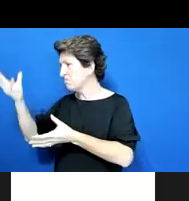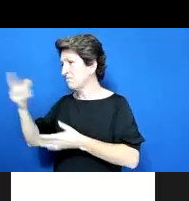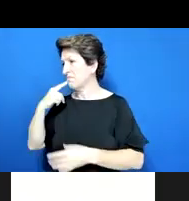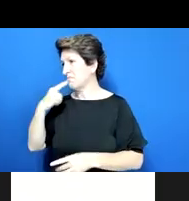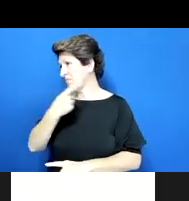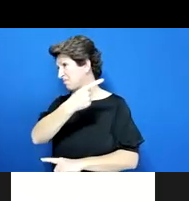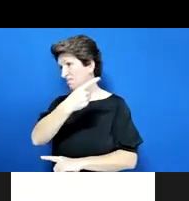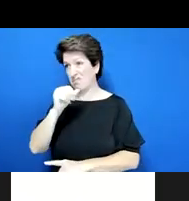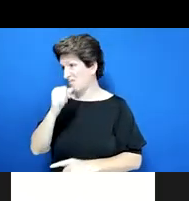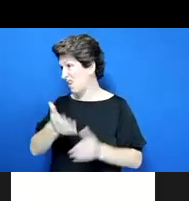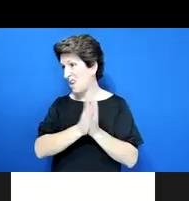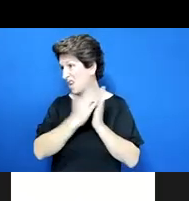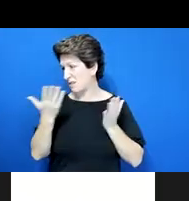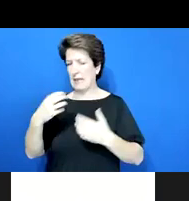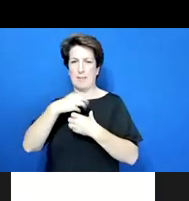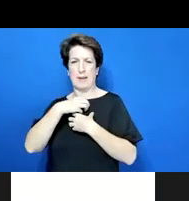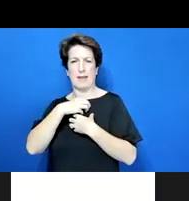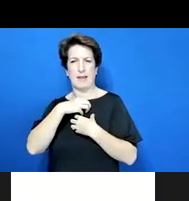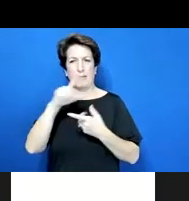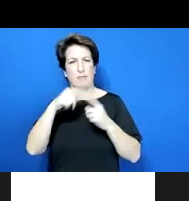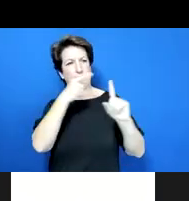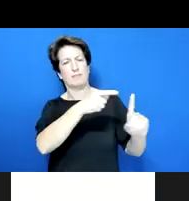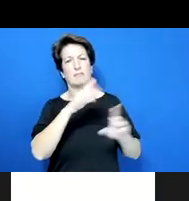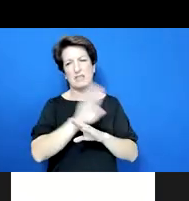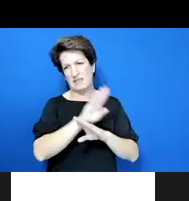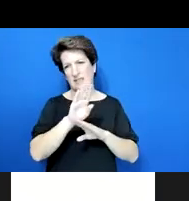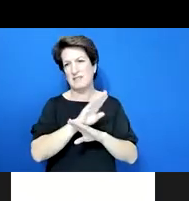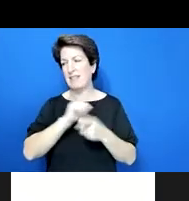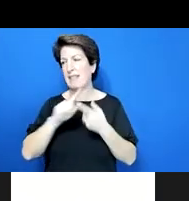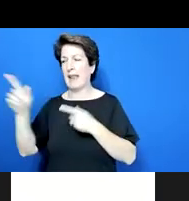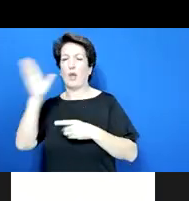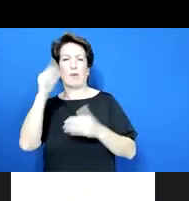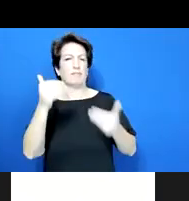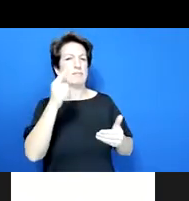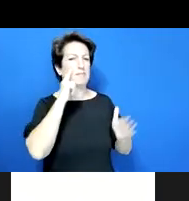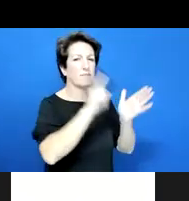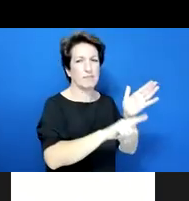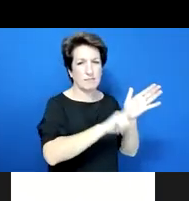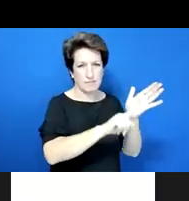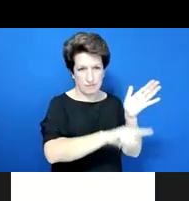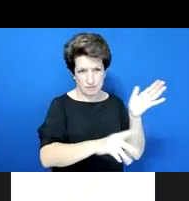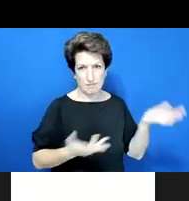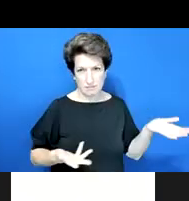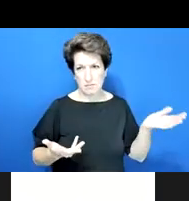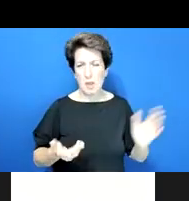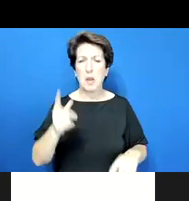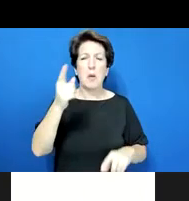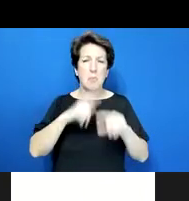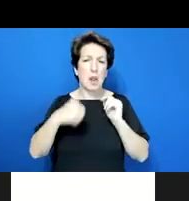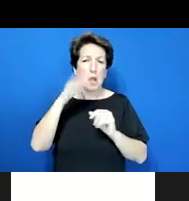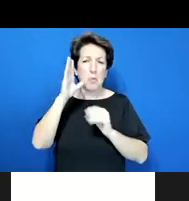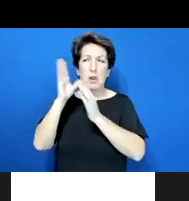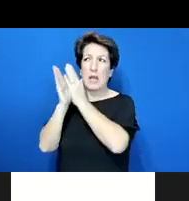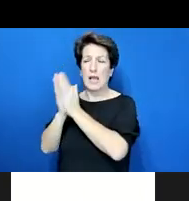happen. But you know, I will certainly bring back that it was asked whether more random approach could be